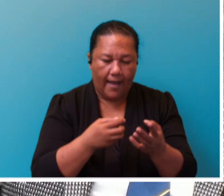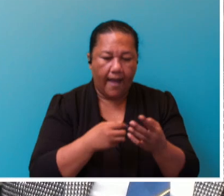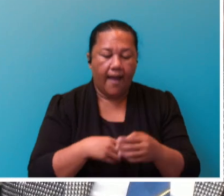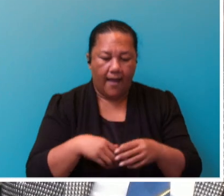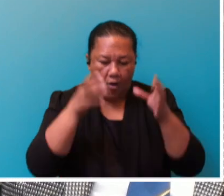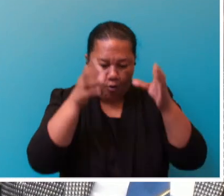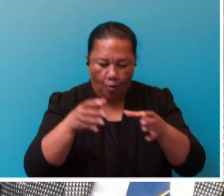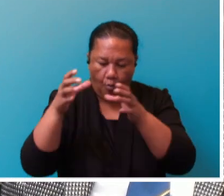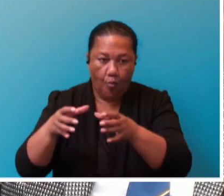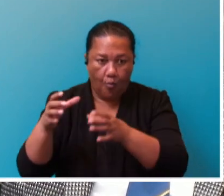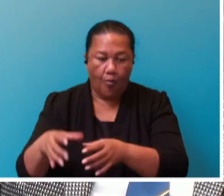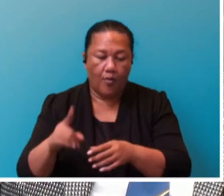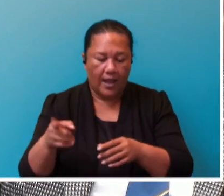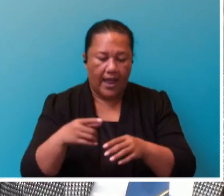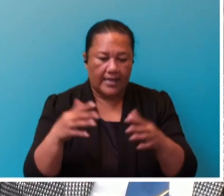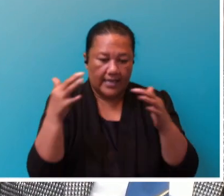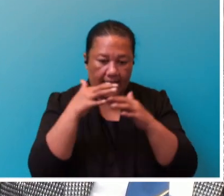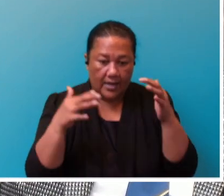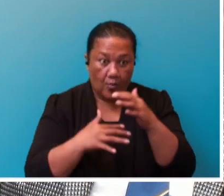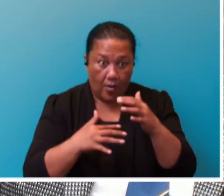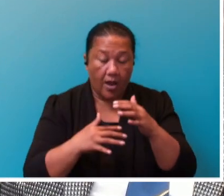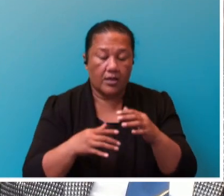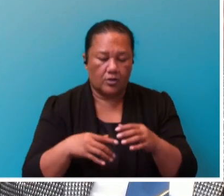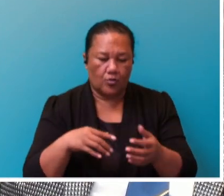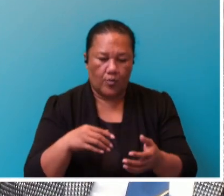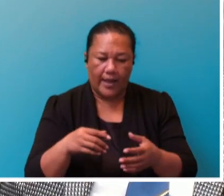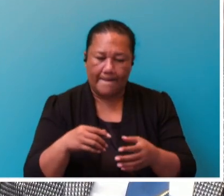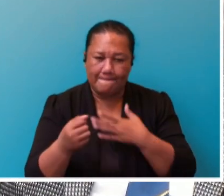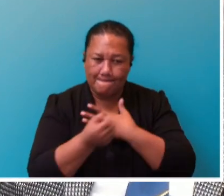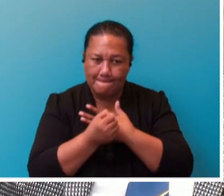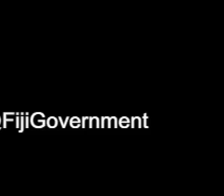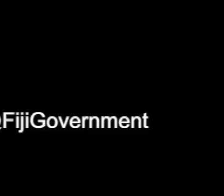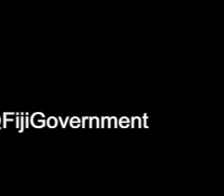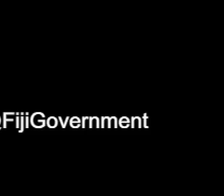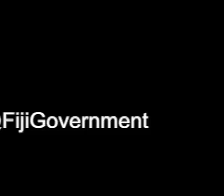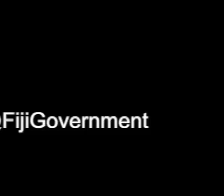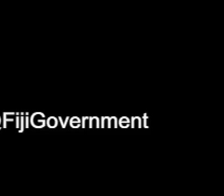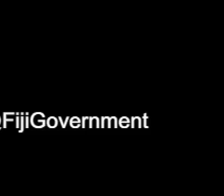whole government network on a very secure basis. Thank you, Honorable Speaker.